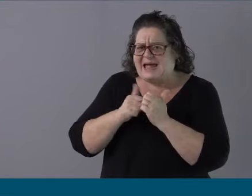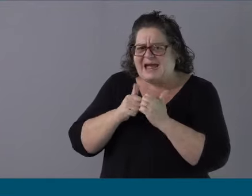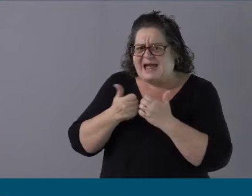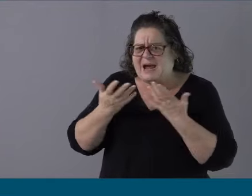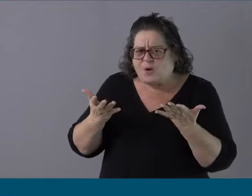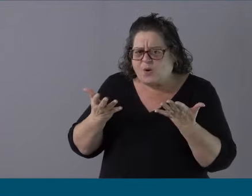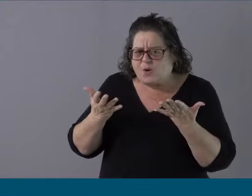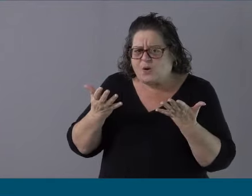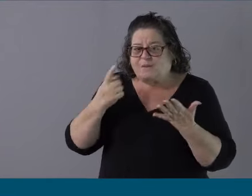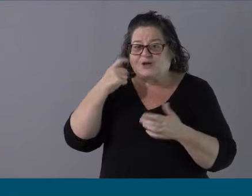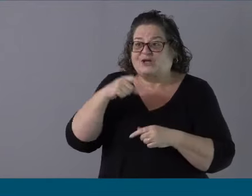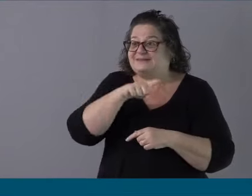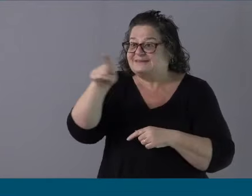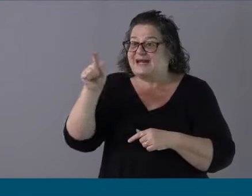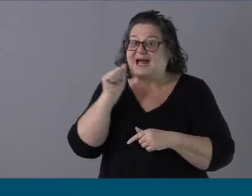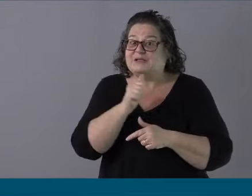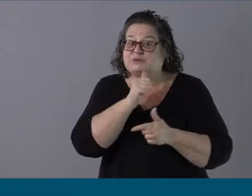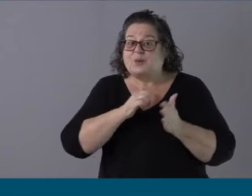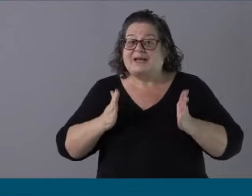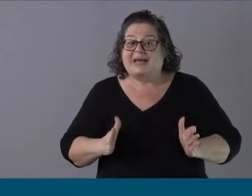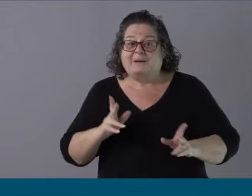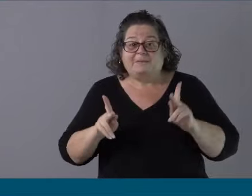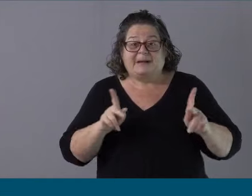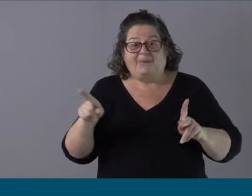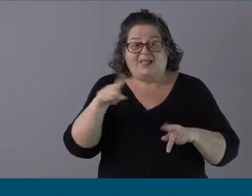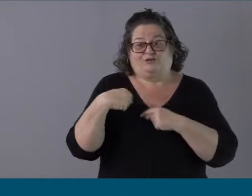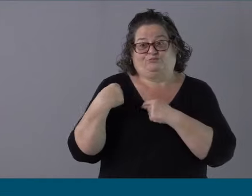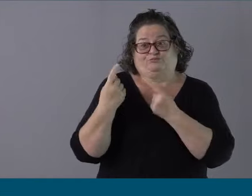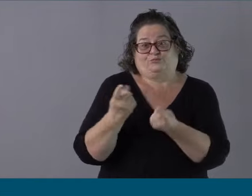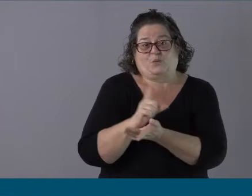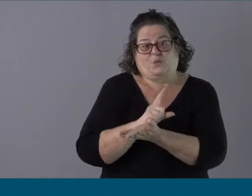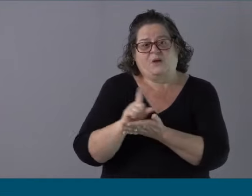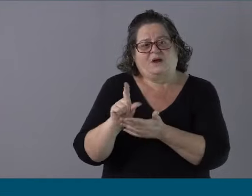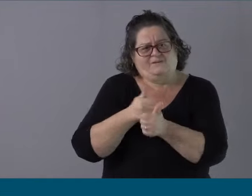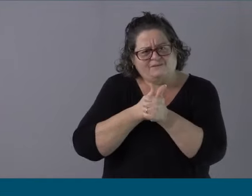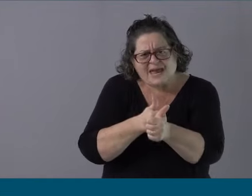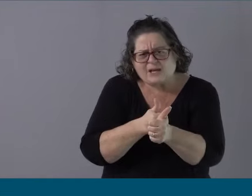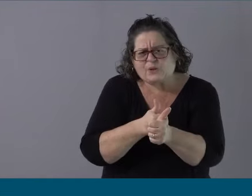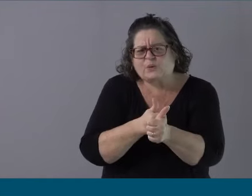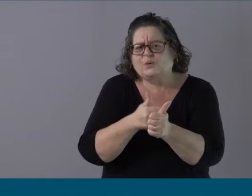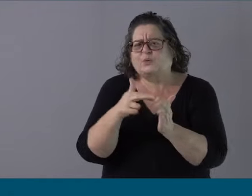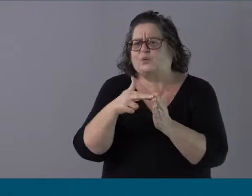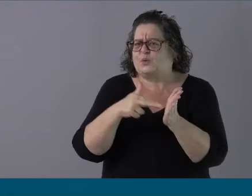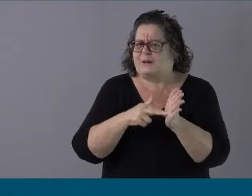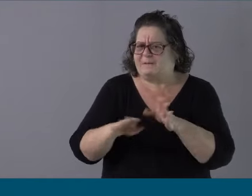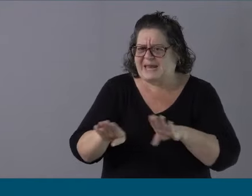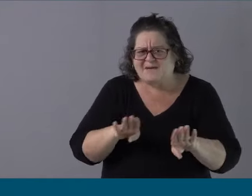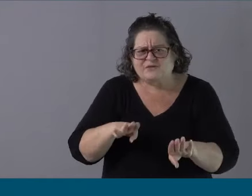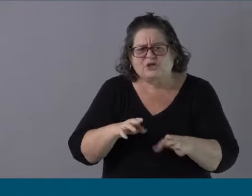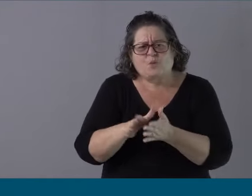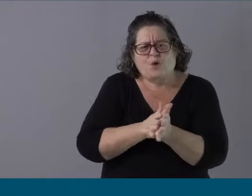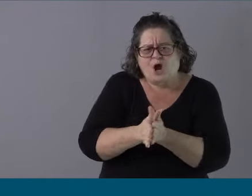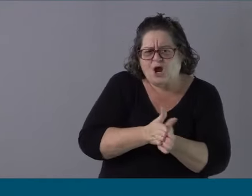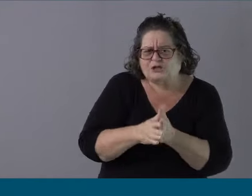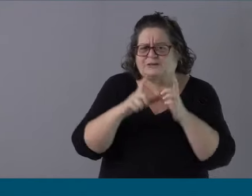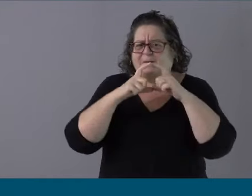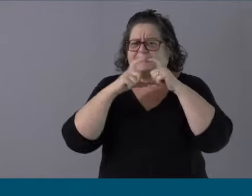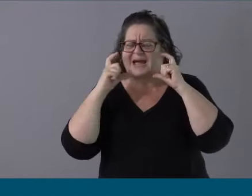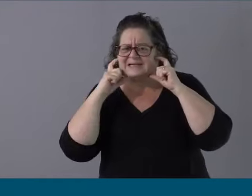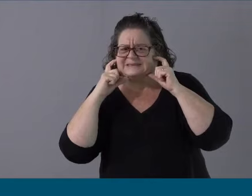past week, and we can see more of this if we do more of that. I want to talk about